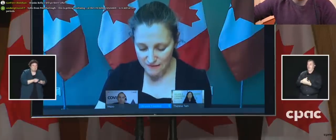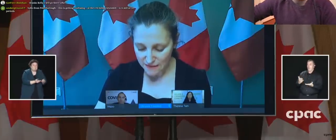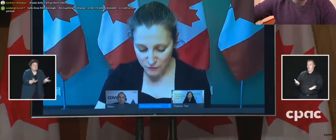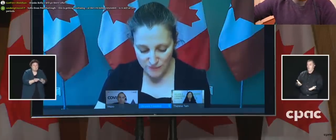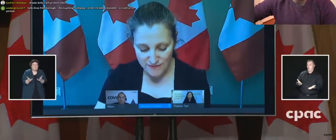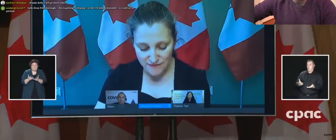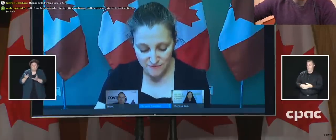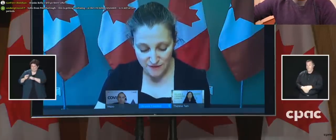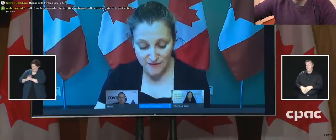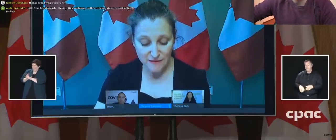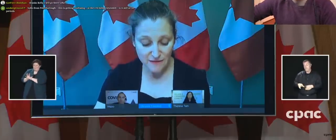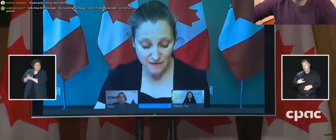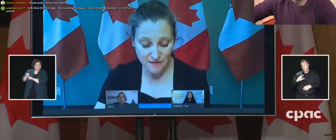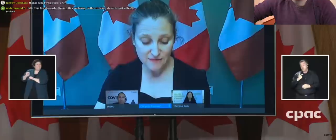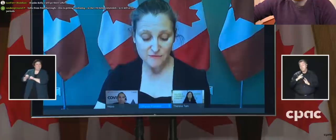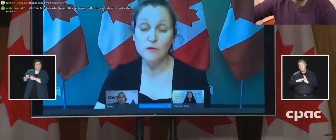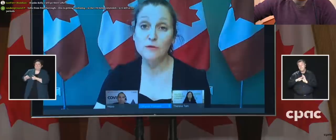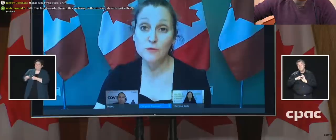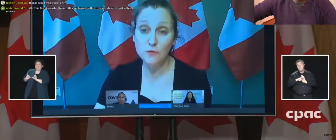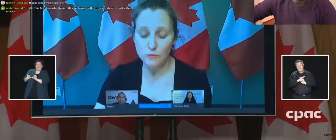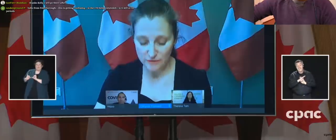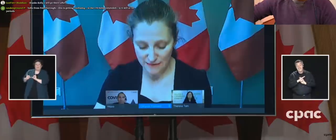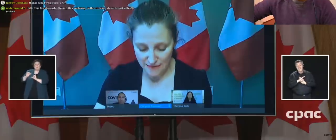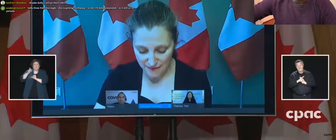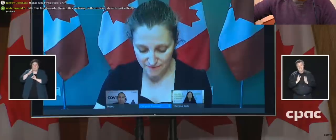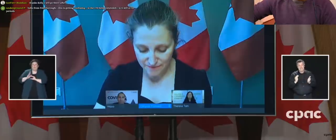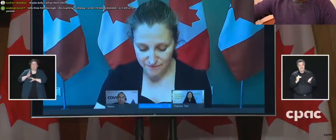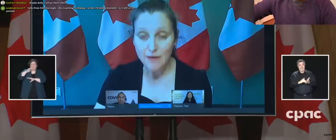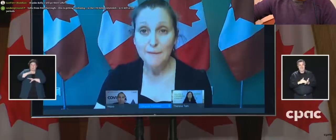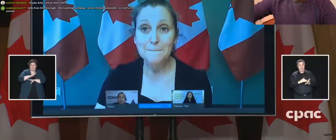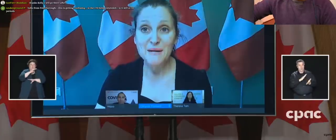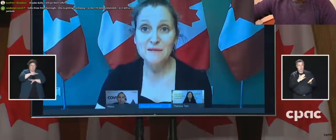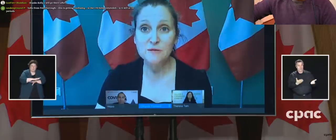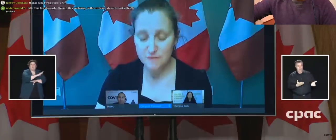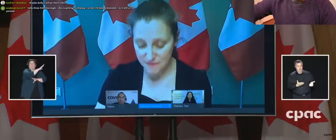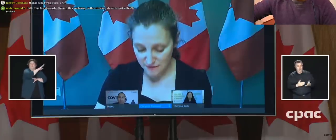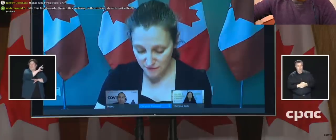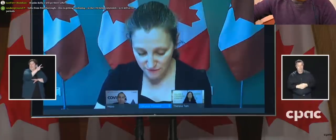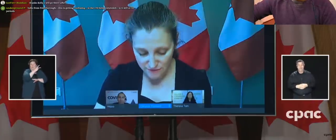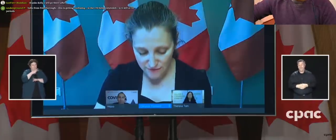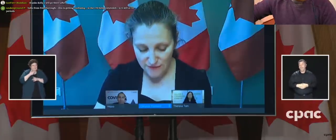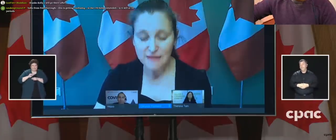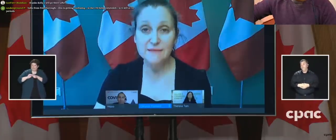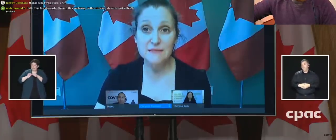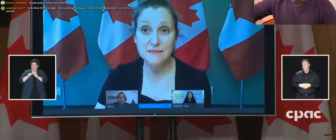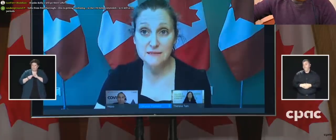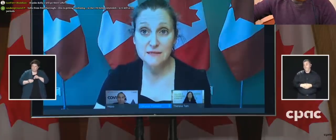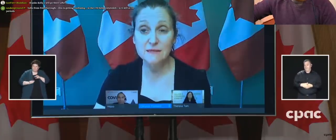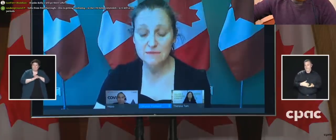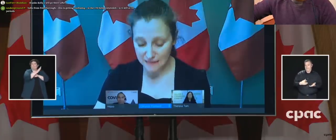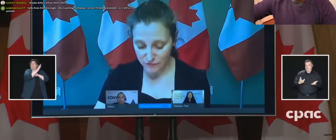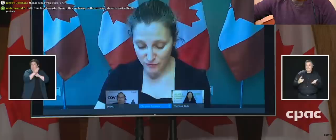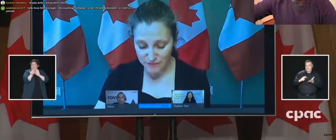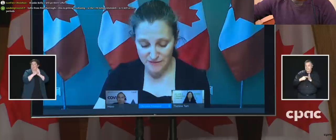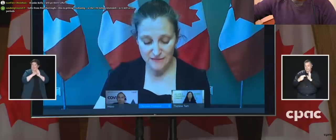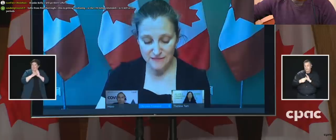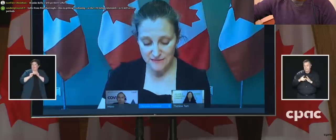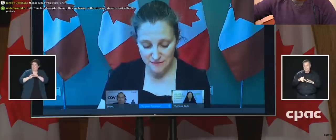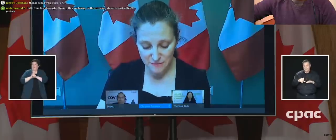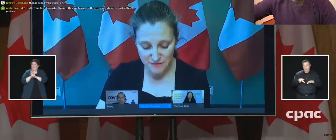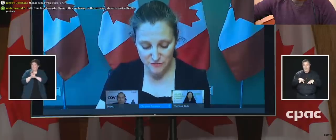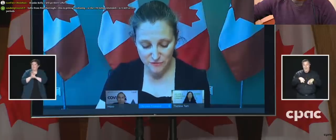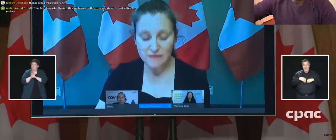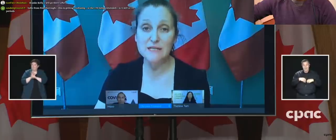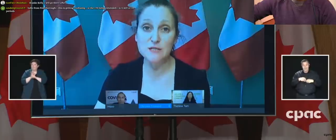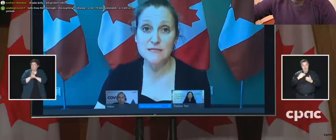more details on that. It's something interesting to follow. Par conséquent, la nécessité d'adopter